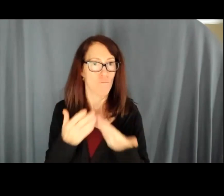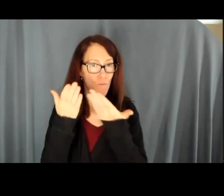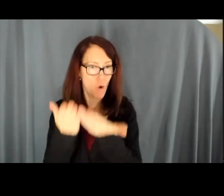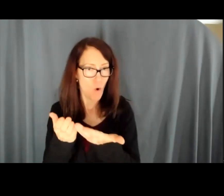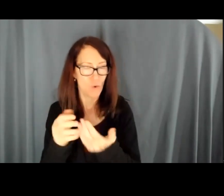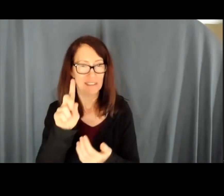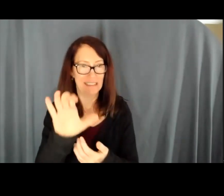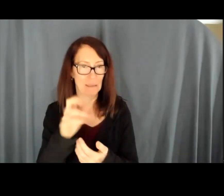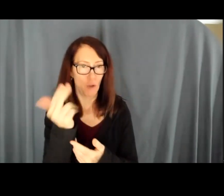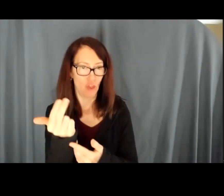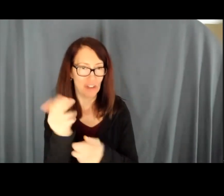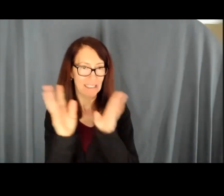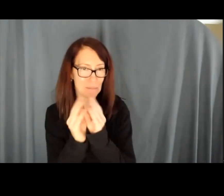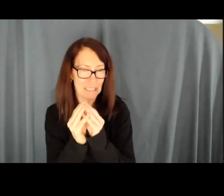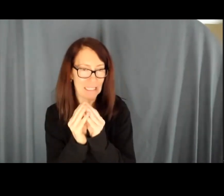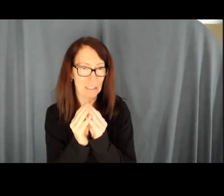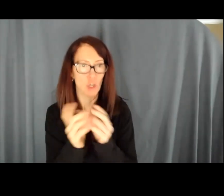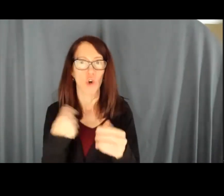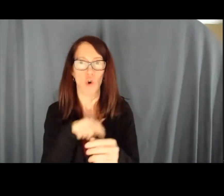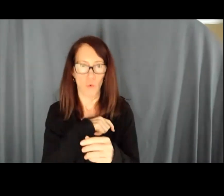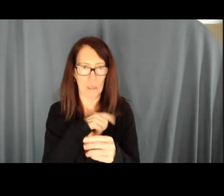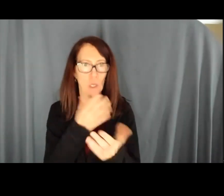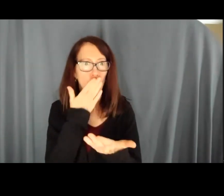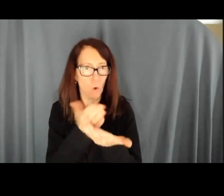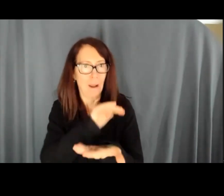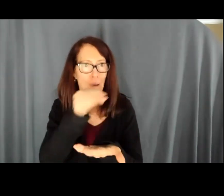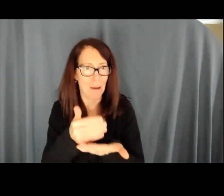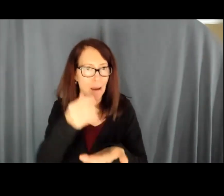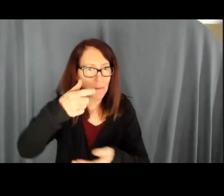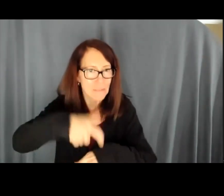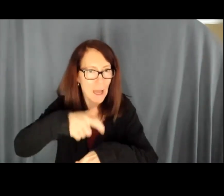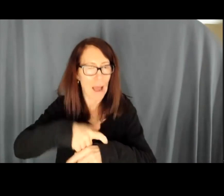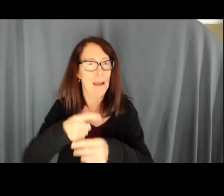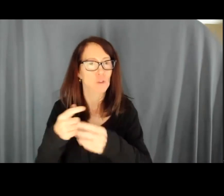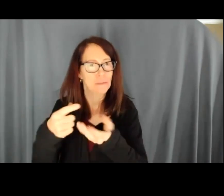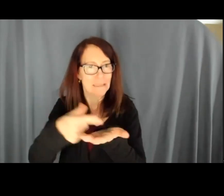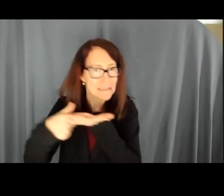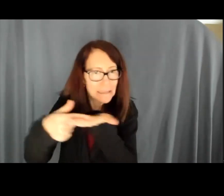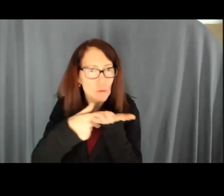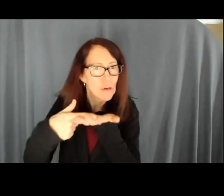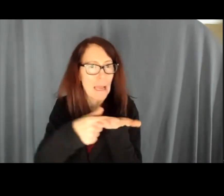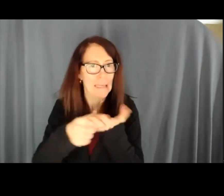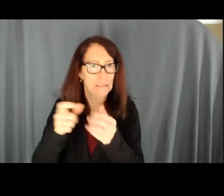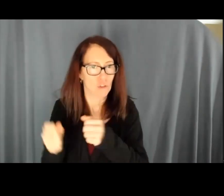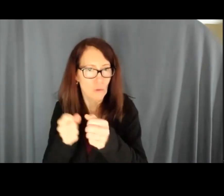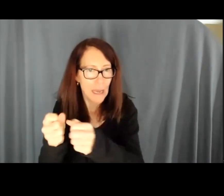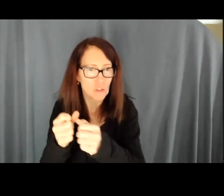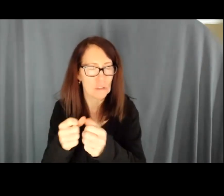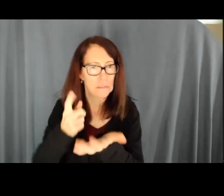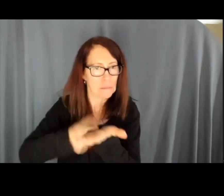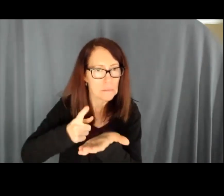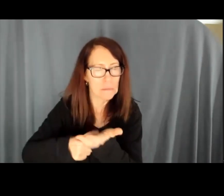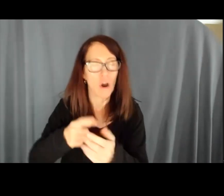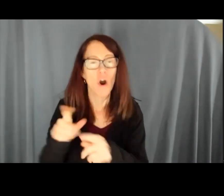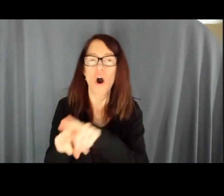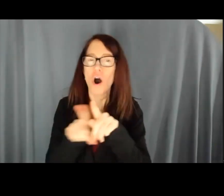December 13th meeting to deliberate on the strategy. And I would also ask that the council members